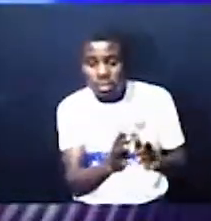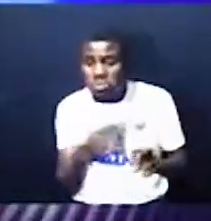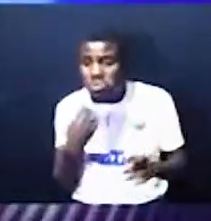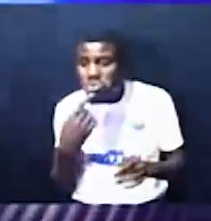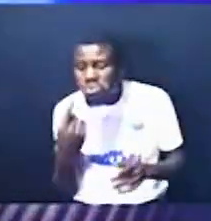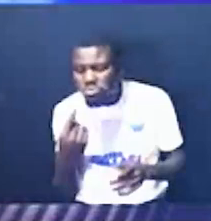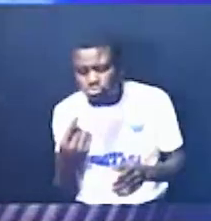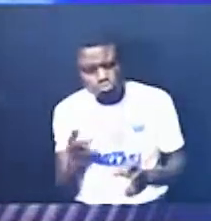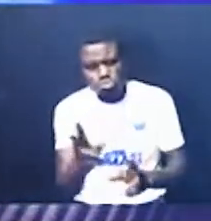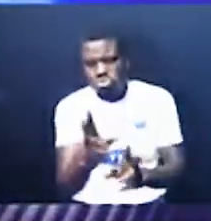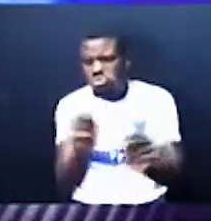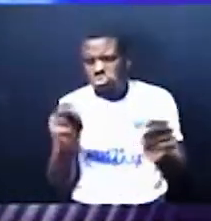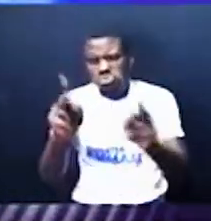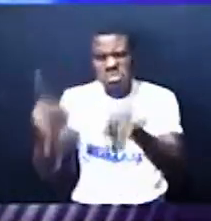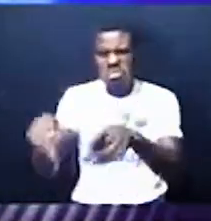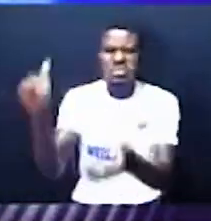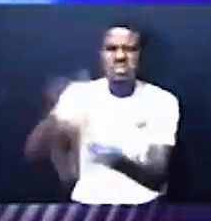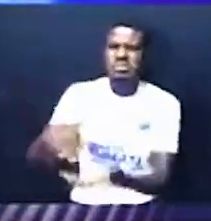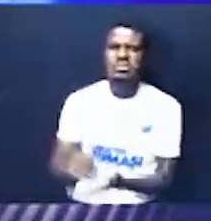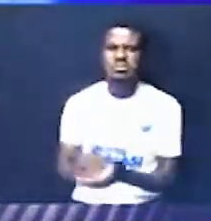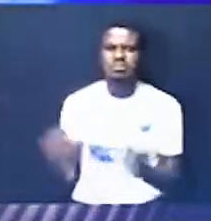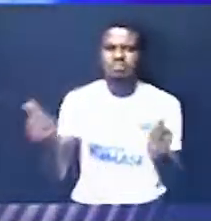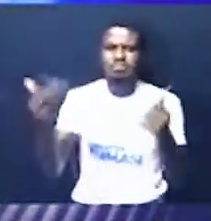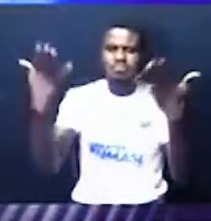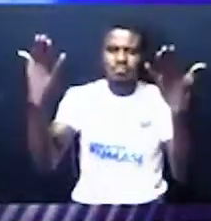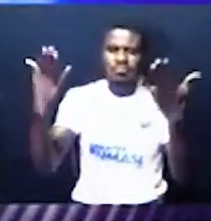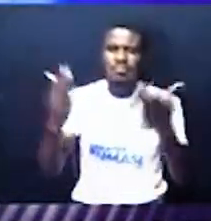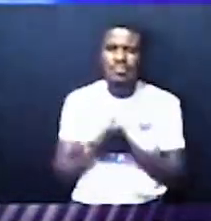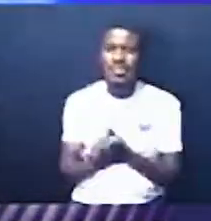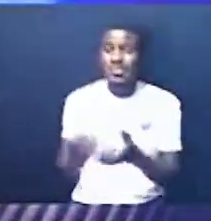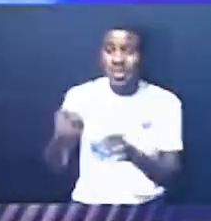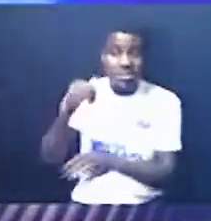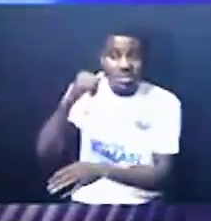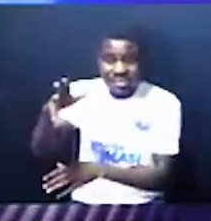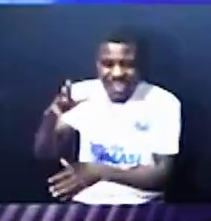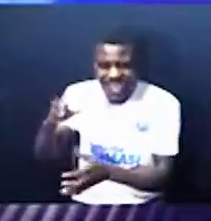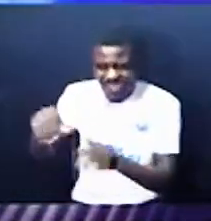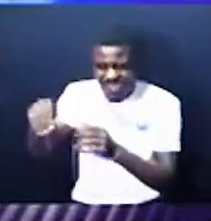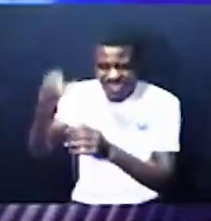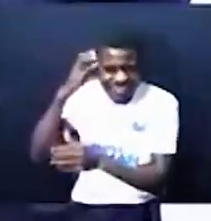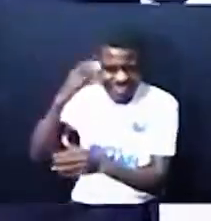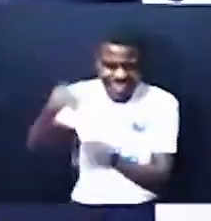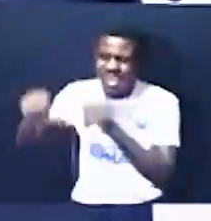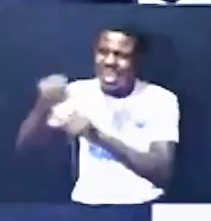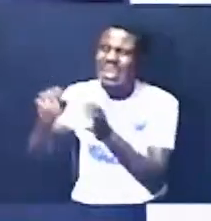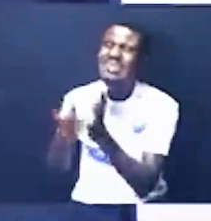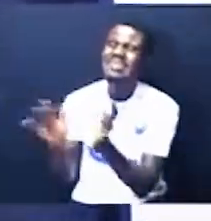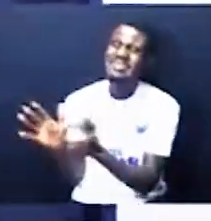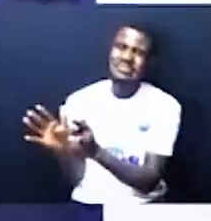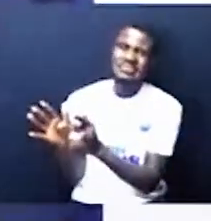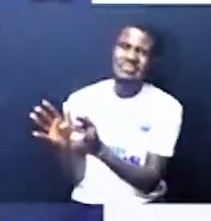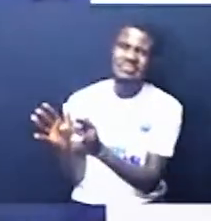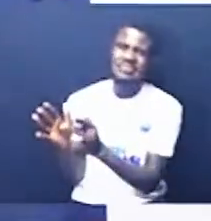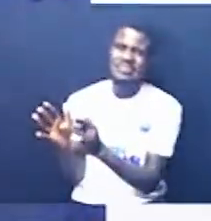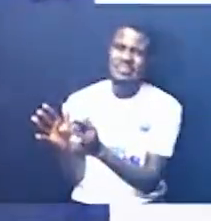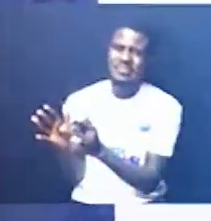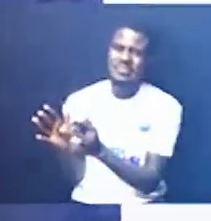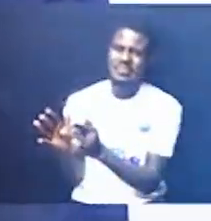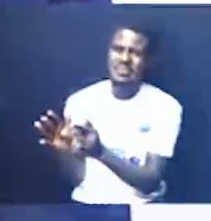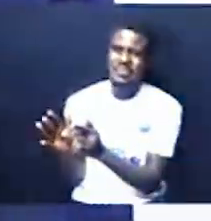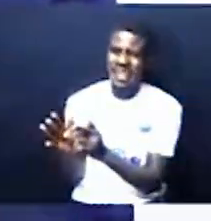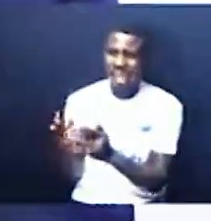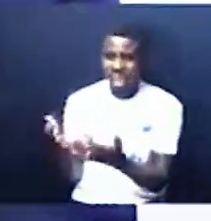no obi biere ni ho. Hallelujah. Amen. When she heard about Jesus. Oti Yesu kan.